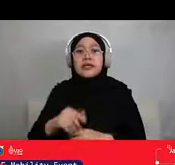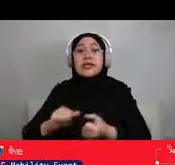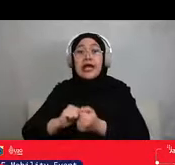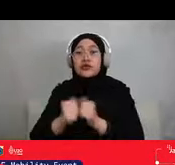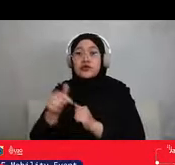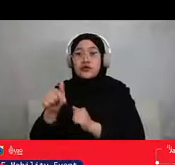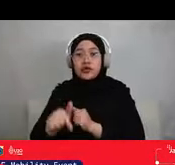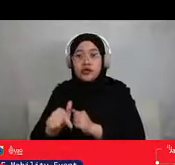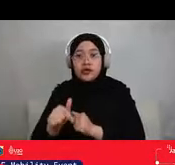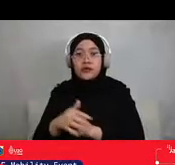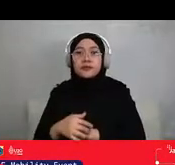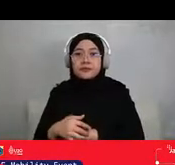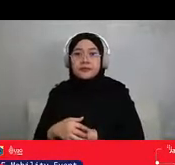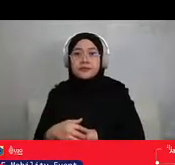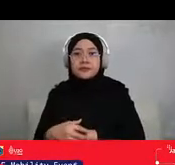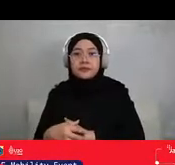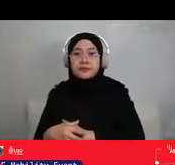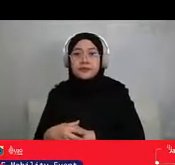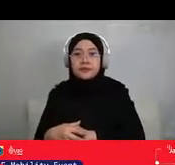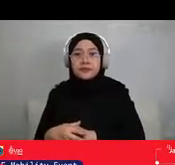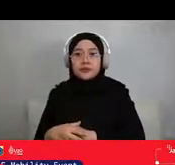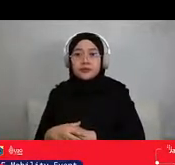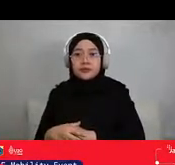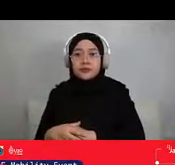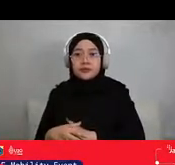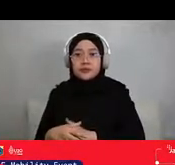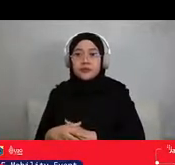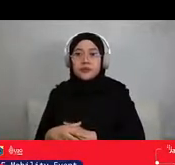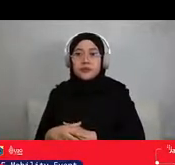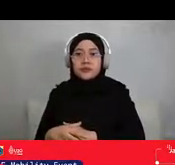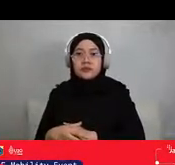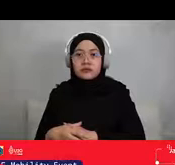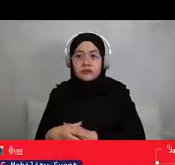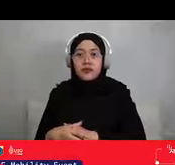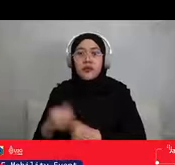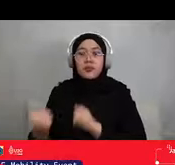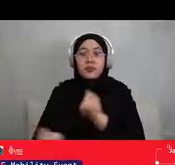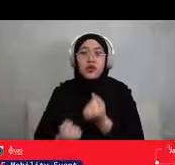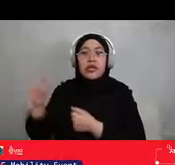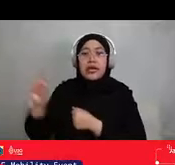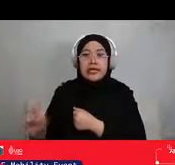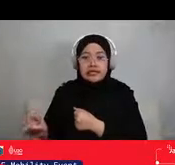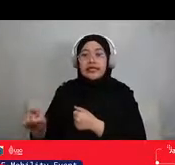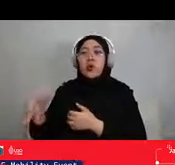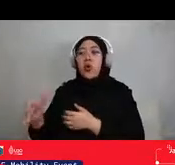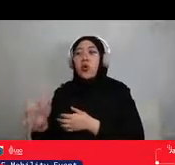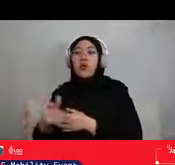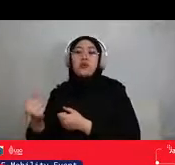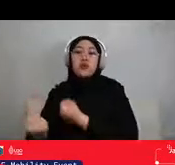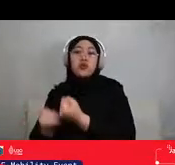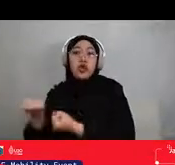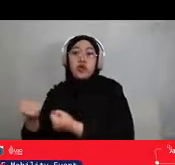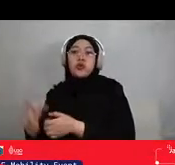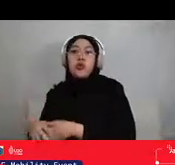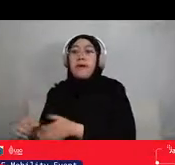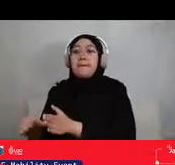is advocated is that the utility, the electricity company comes forward and finance the battery and the charging infrastructure. So that way,